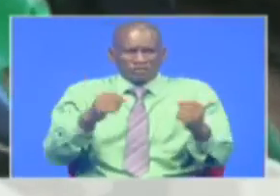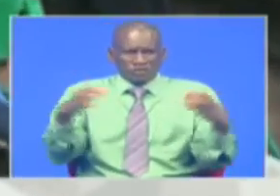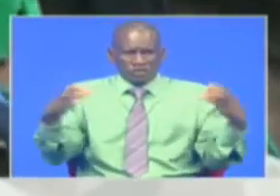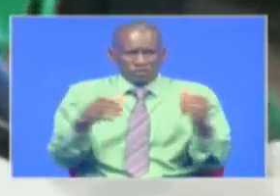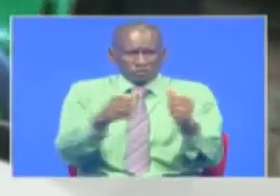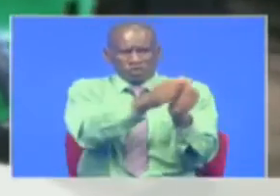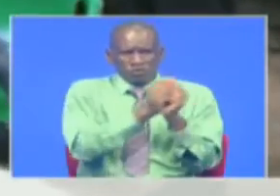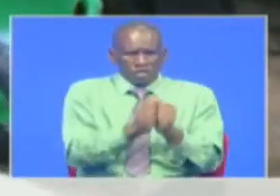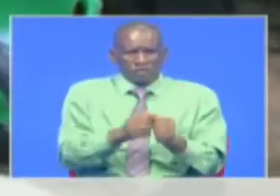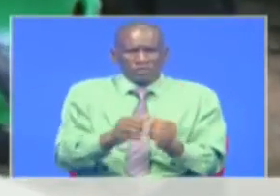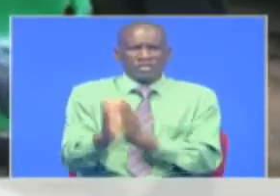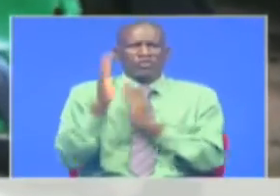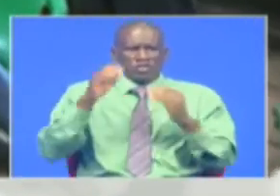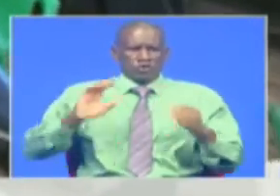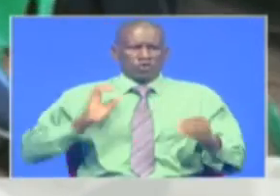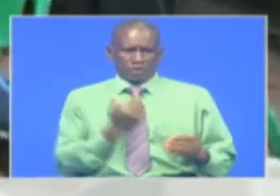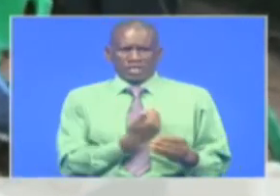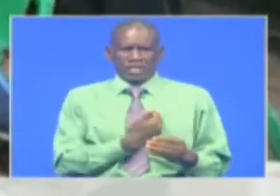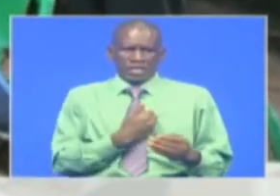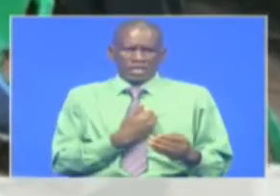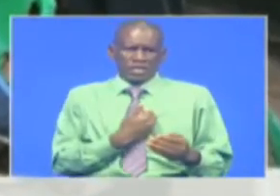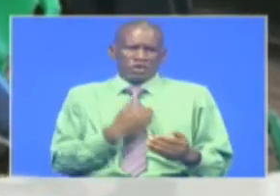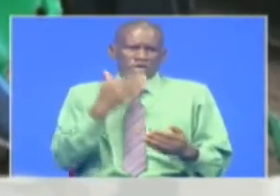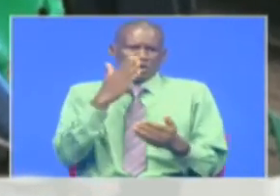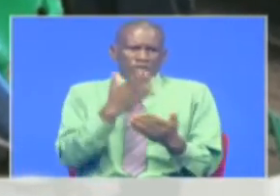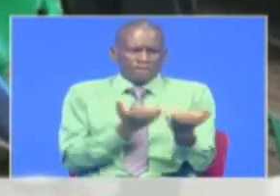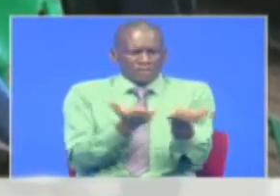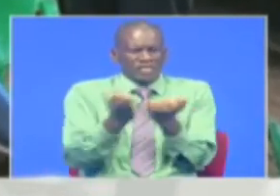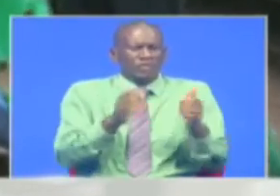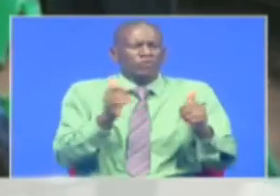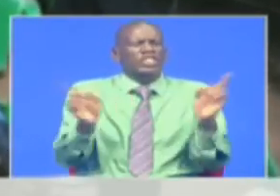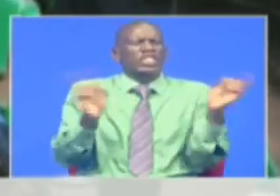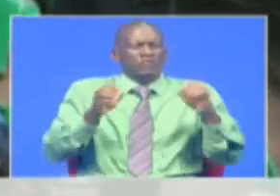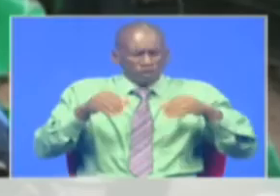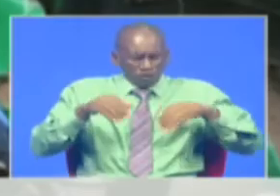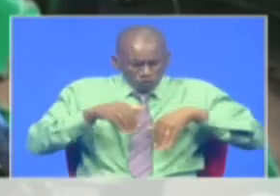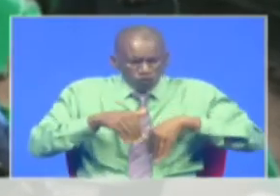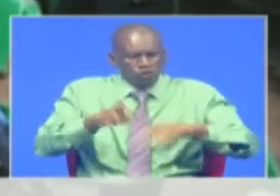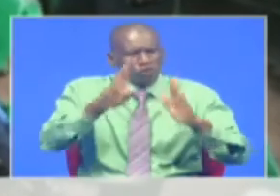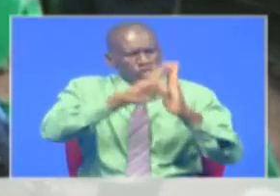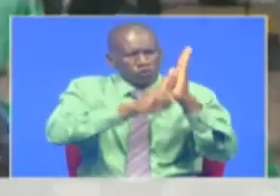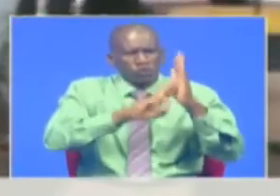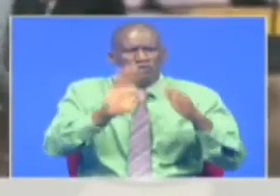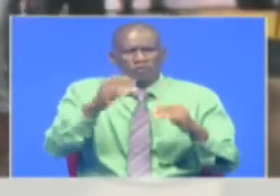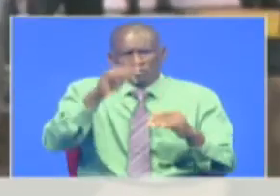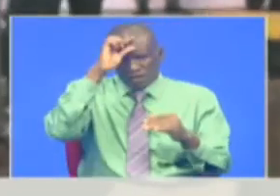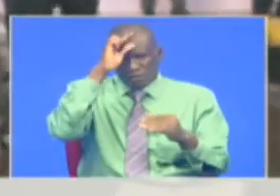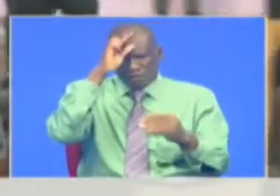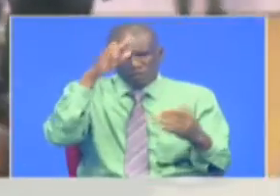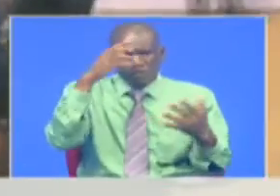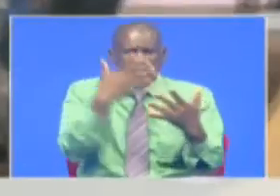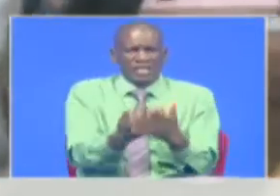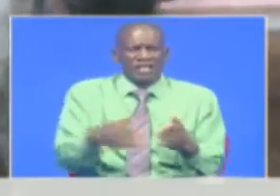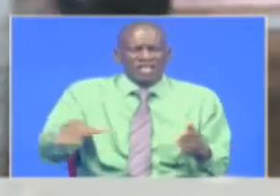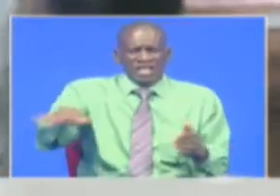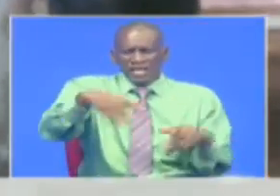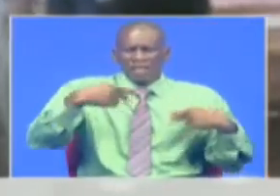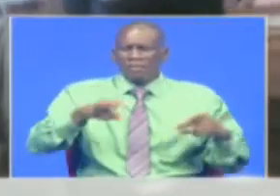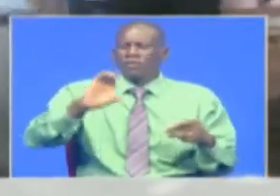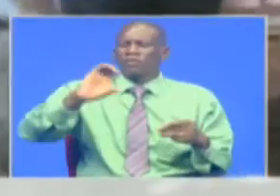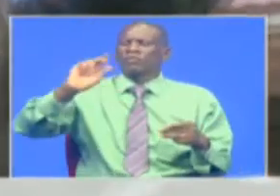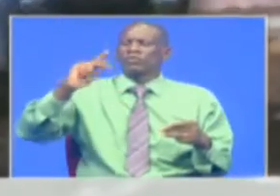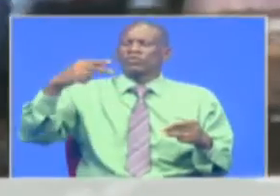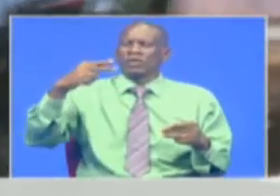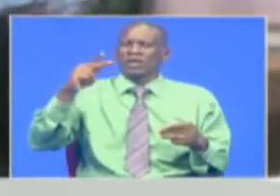security committee, saw businesses that failed to comply with measures set by the government raided. Residents from Chuka Town were arrested